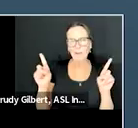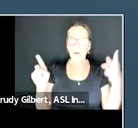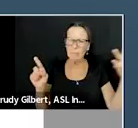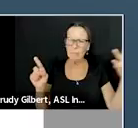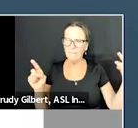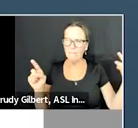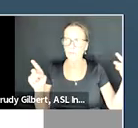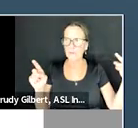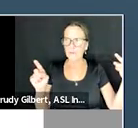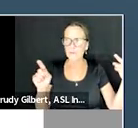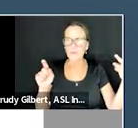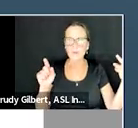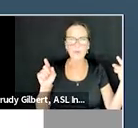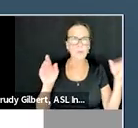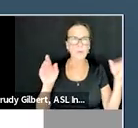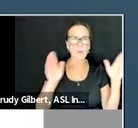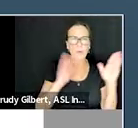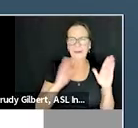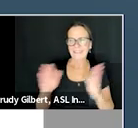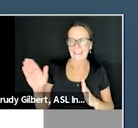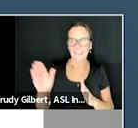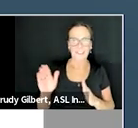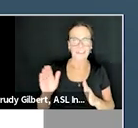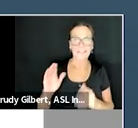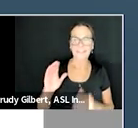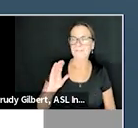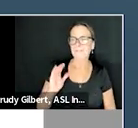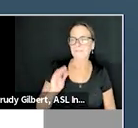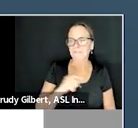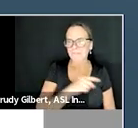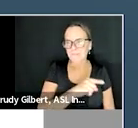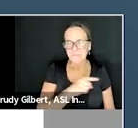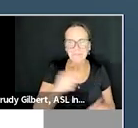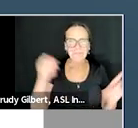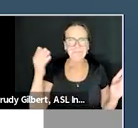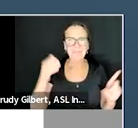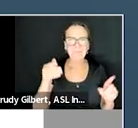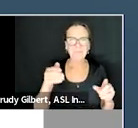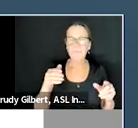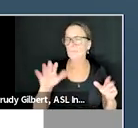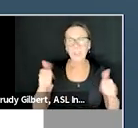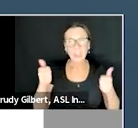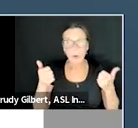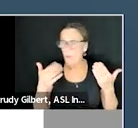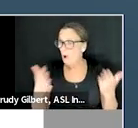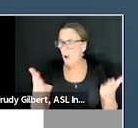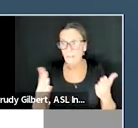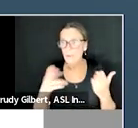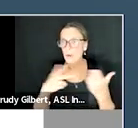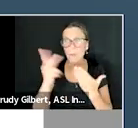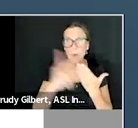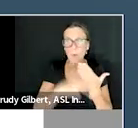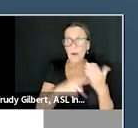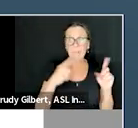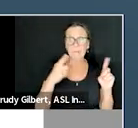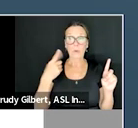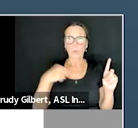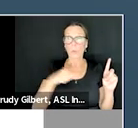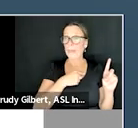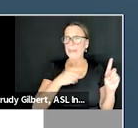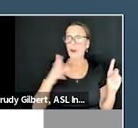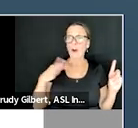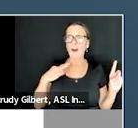that we've heard from, in that we don't offer programs. We're just